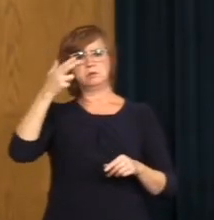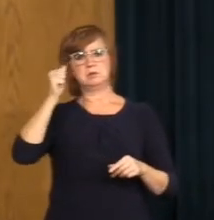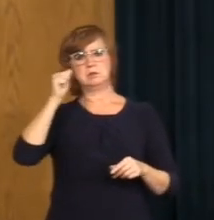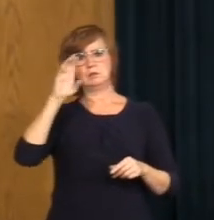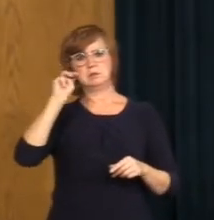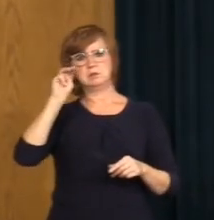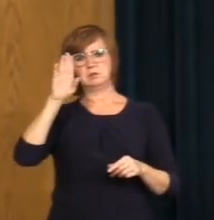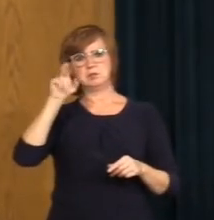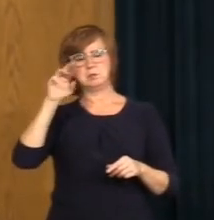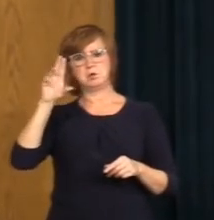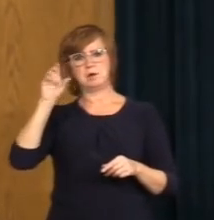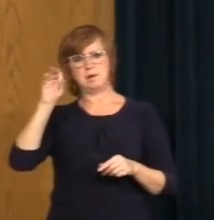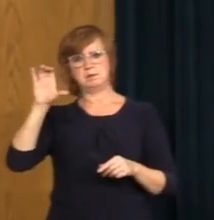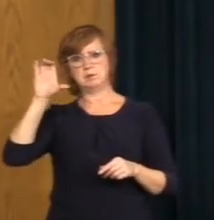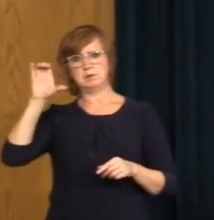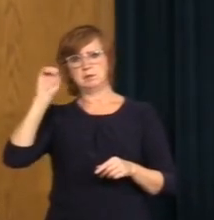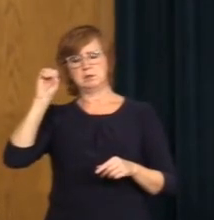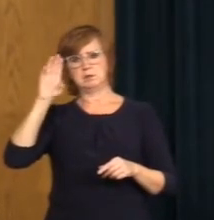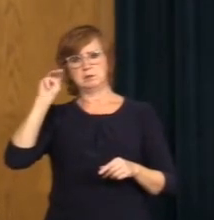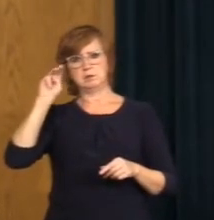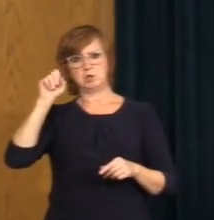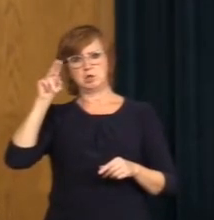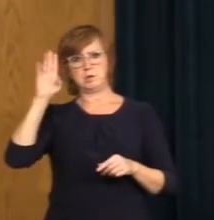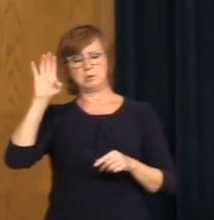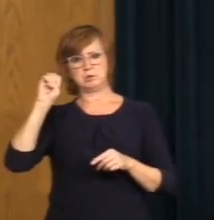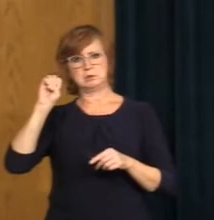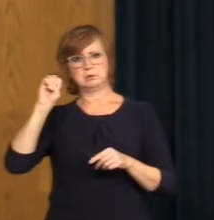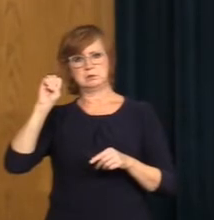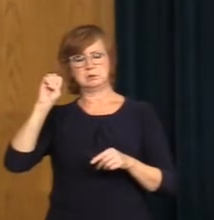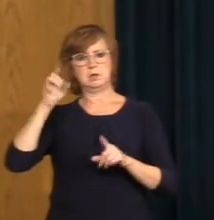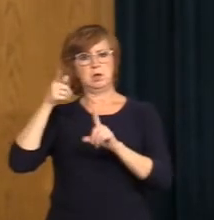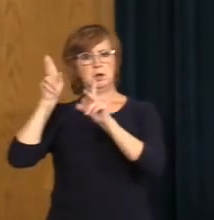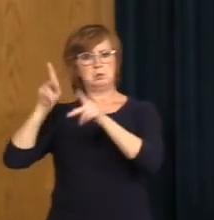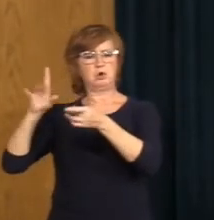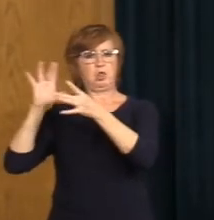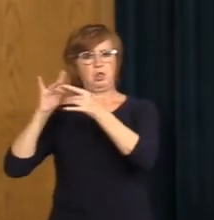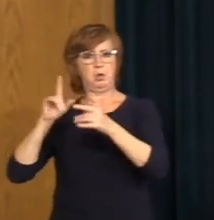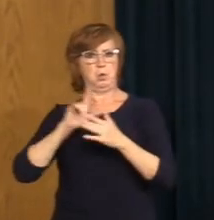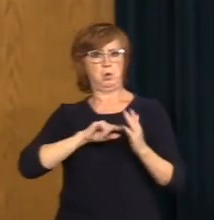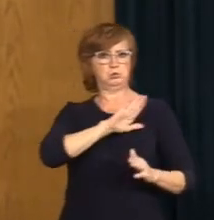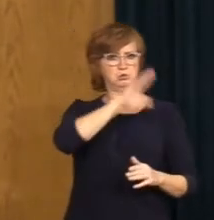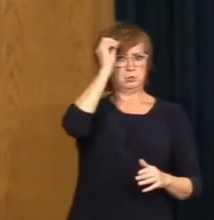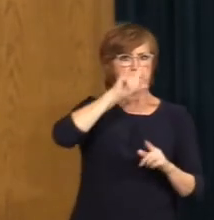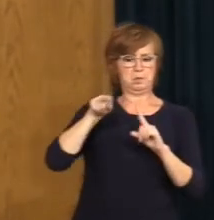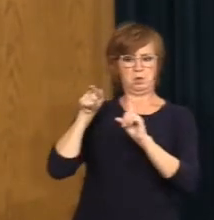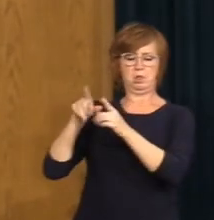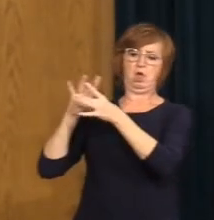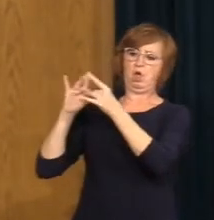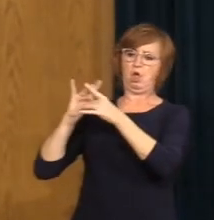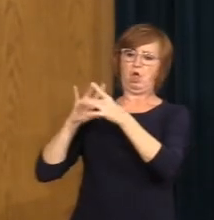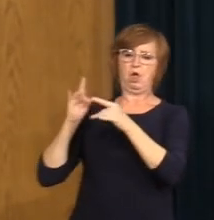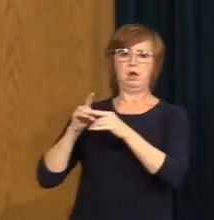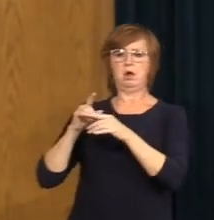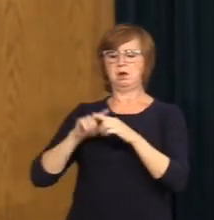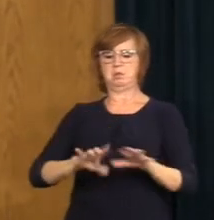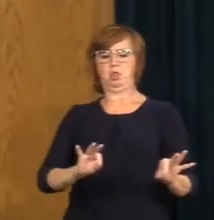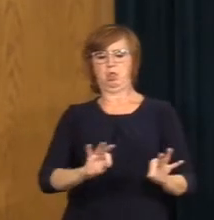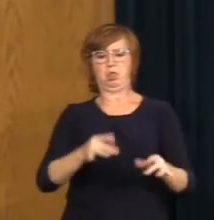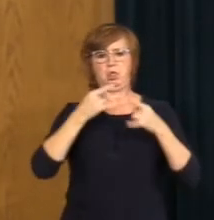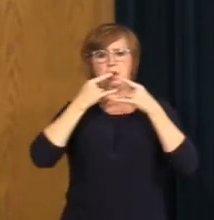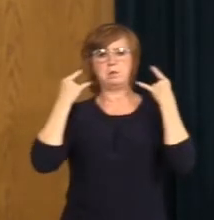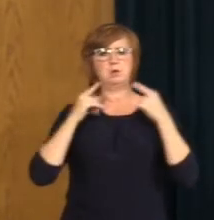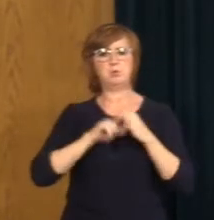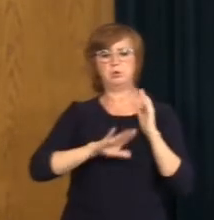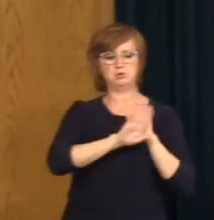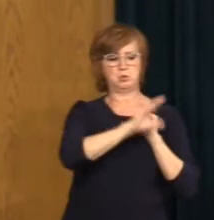experiencing. Yeah, I think what I would like to say is that obviously, it is difficult for everyone to practice